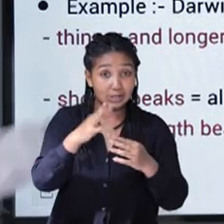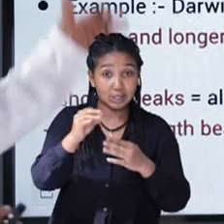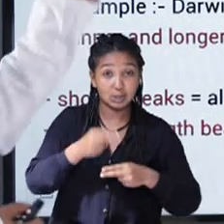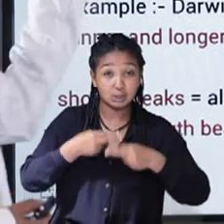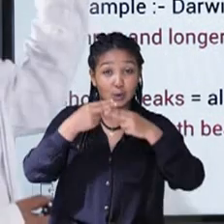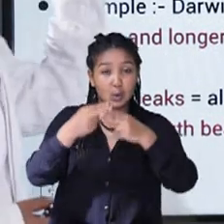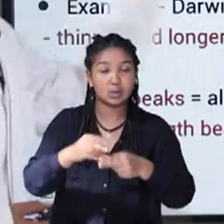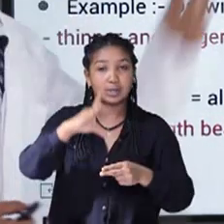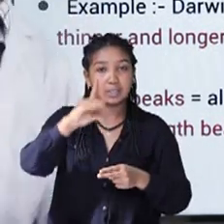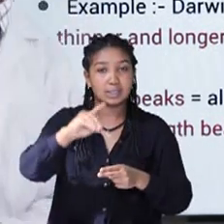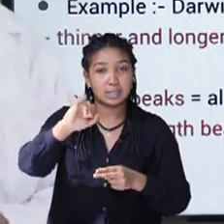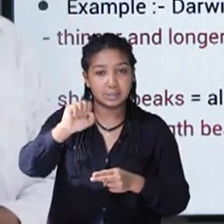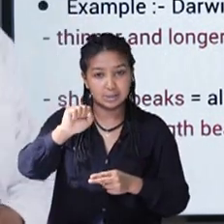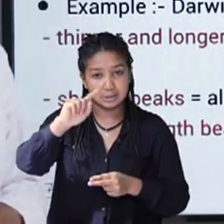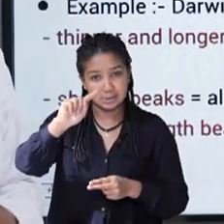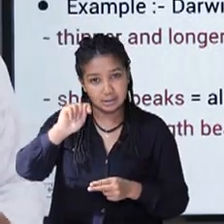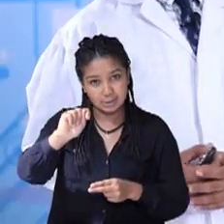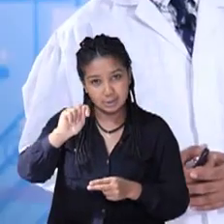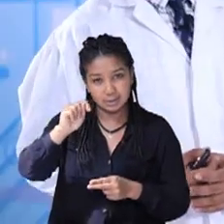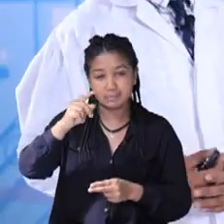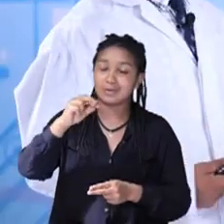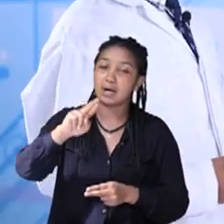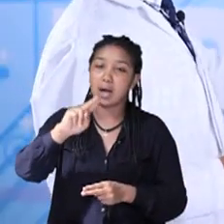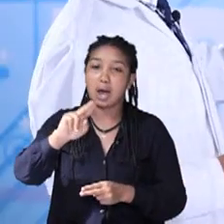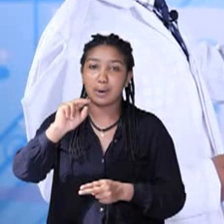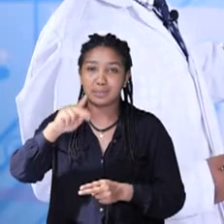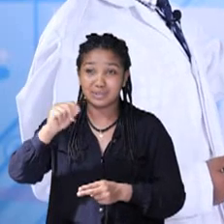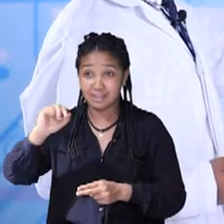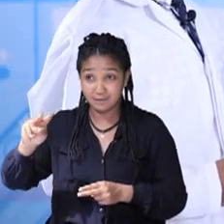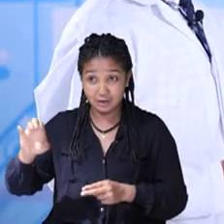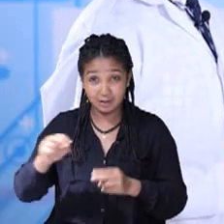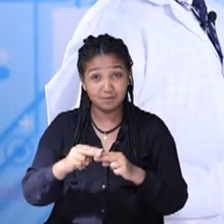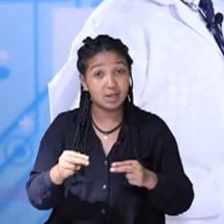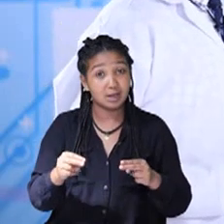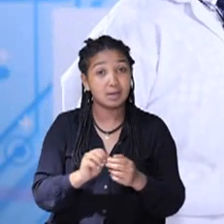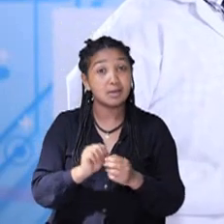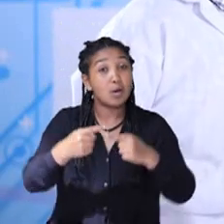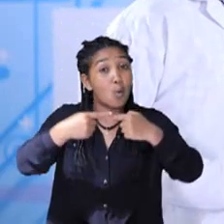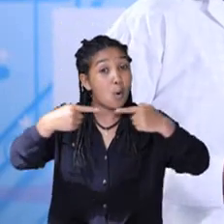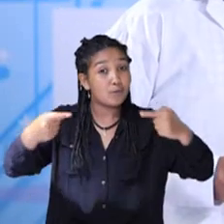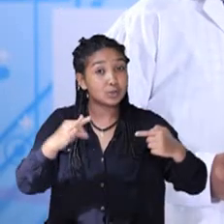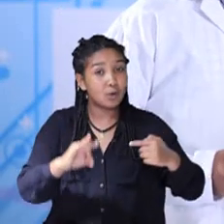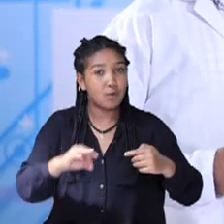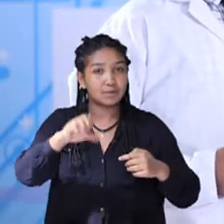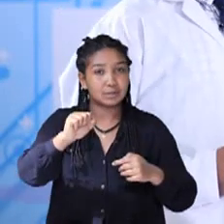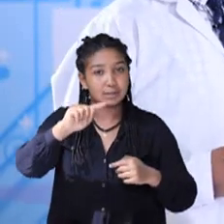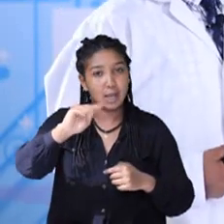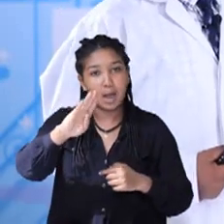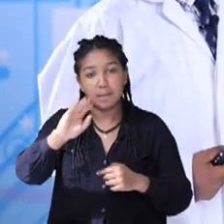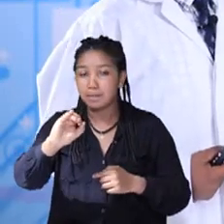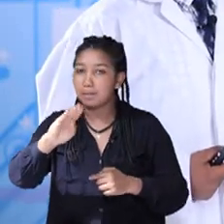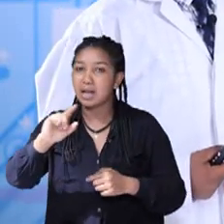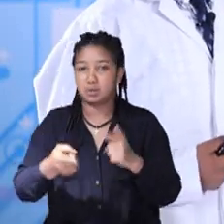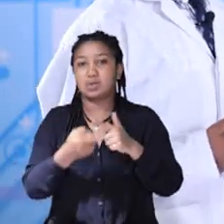selection is called disruptive selection. It is very converse of stabilizing selection.